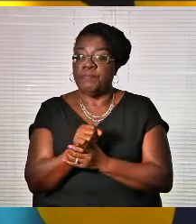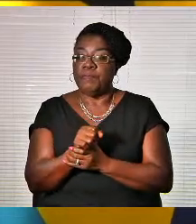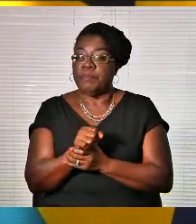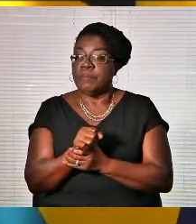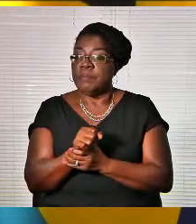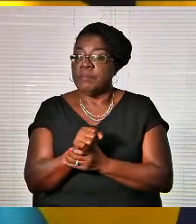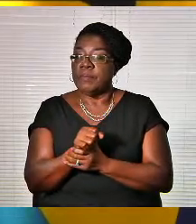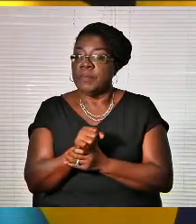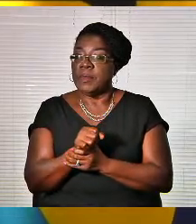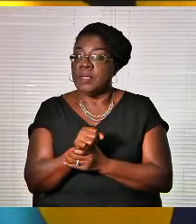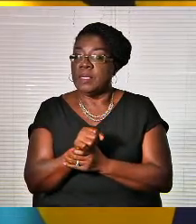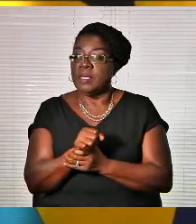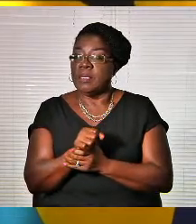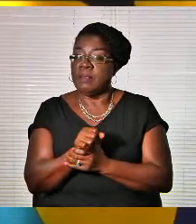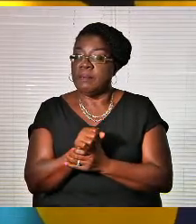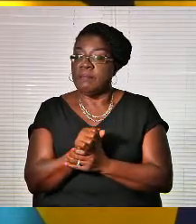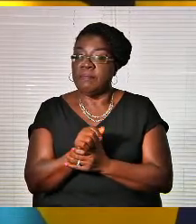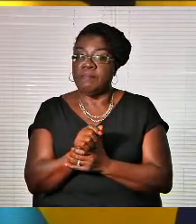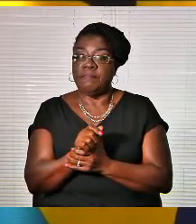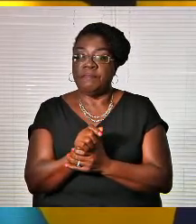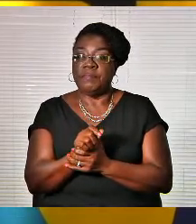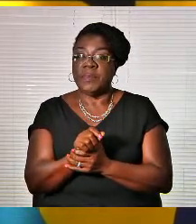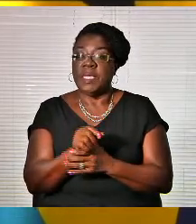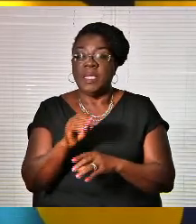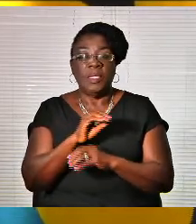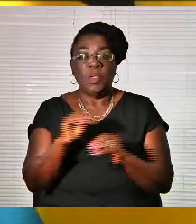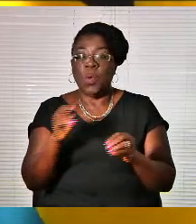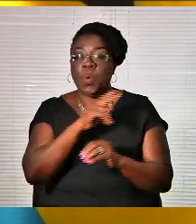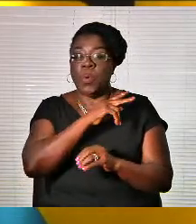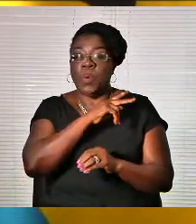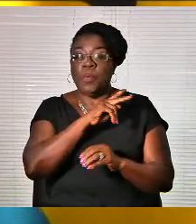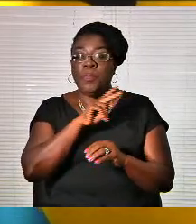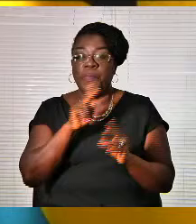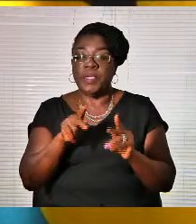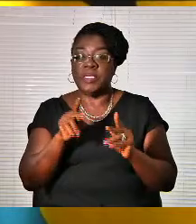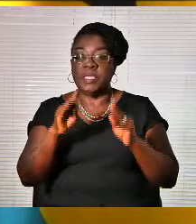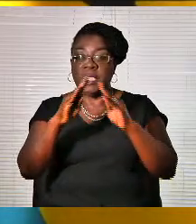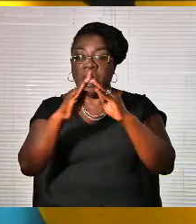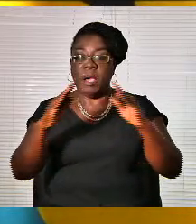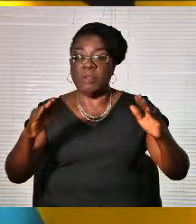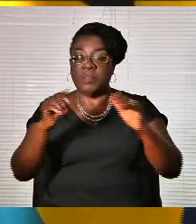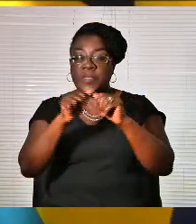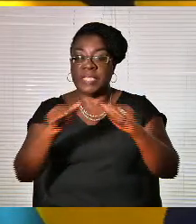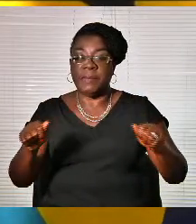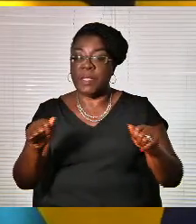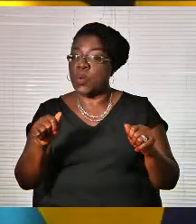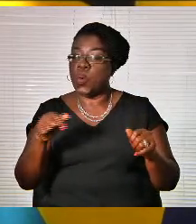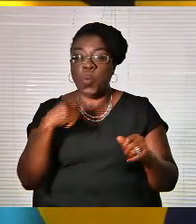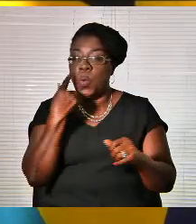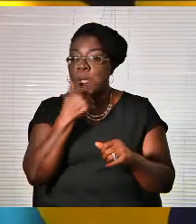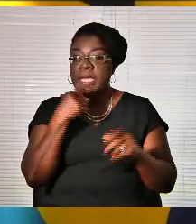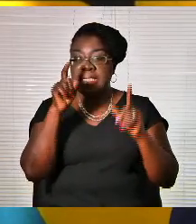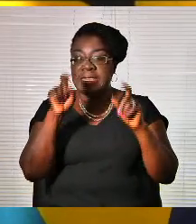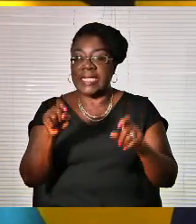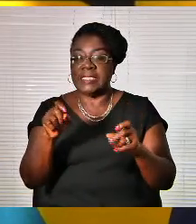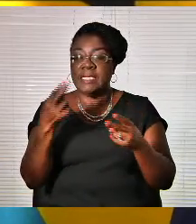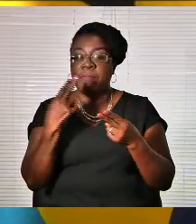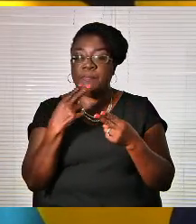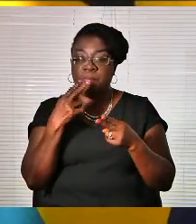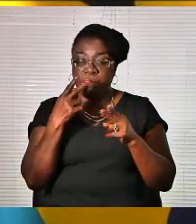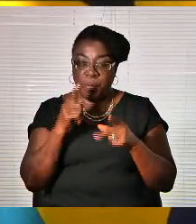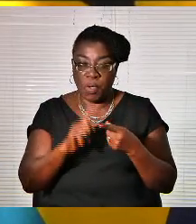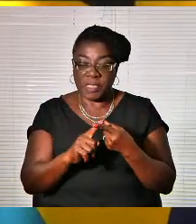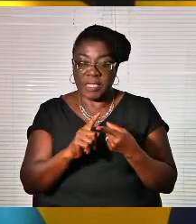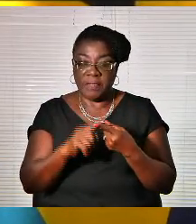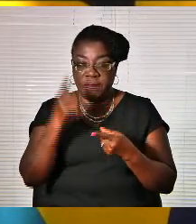cabinet ministers testing positive for COVID. There are no cabinet ministers, as was said by the CMO, who's tested positive for COVID.